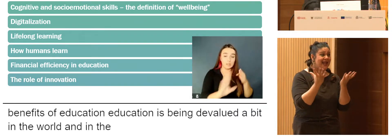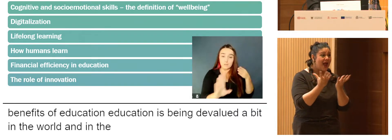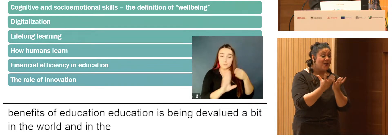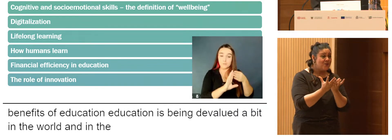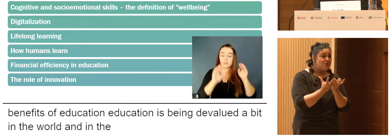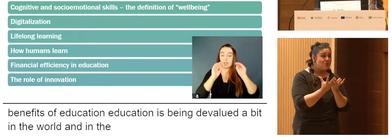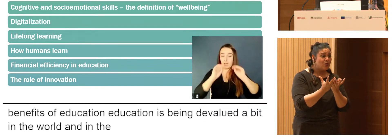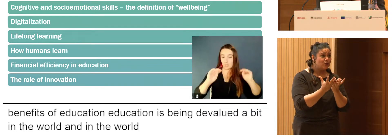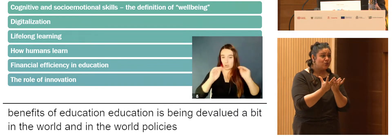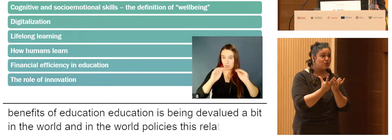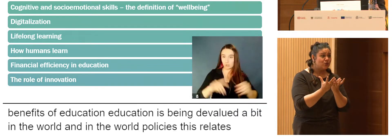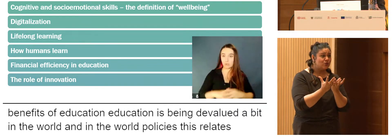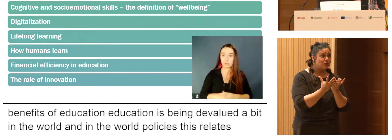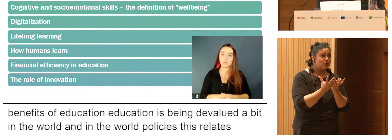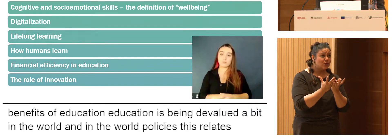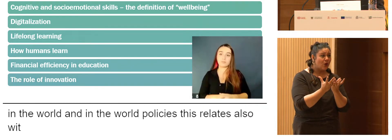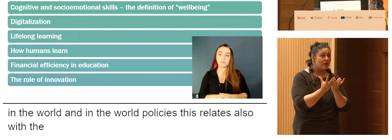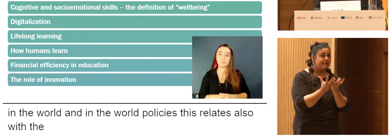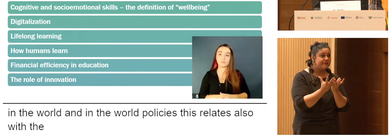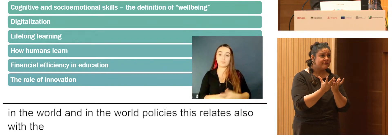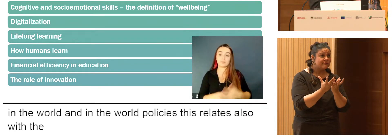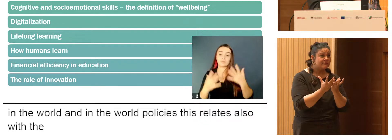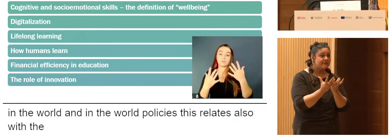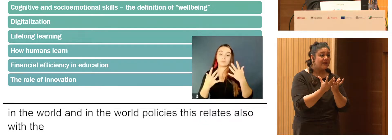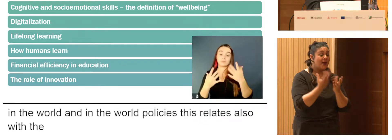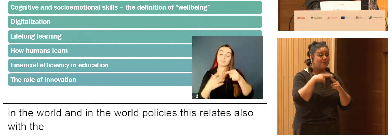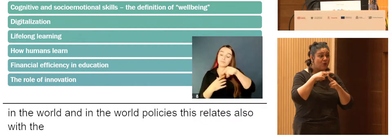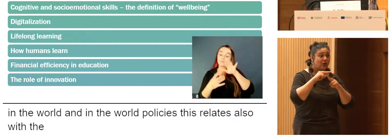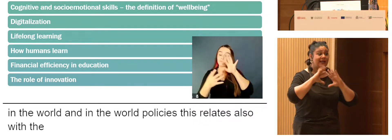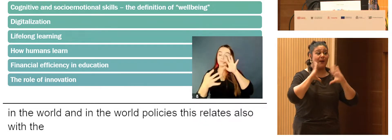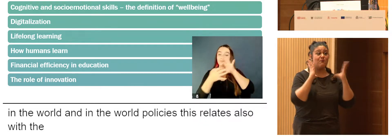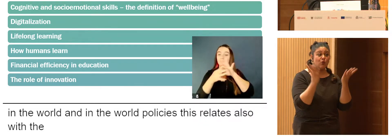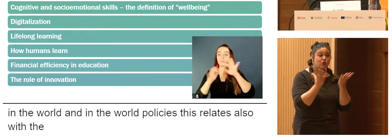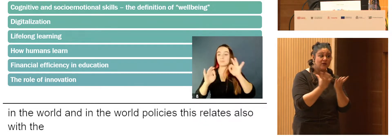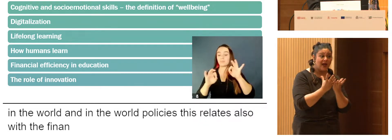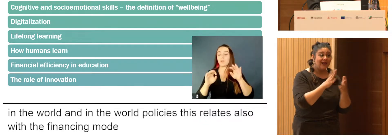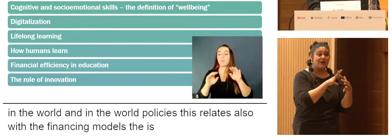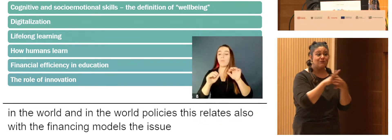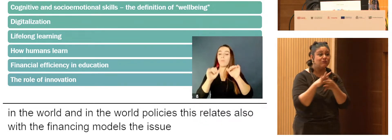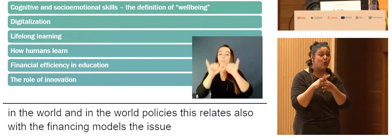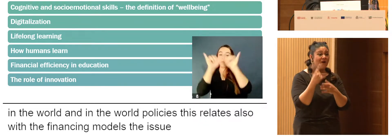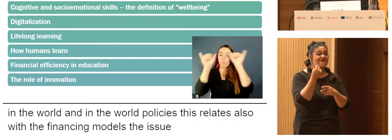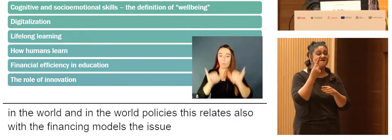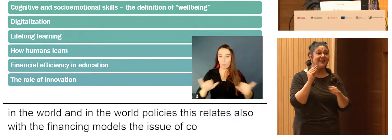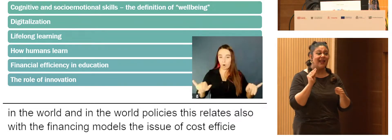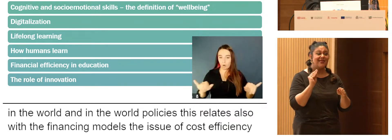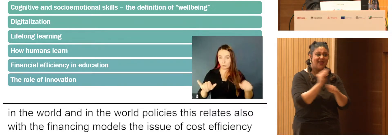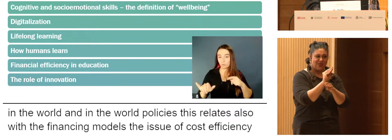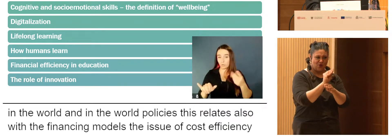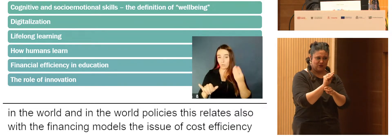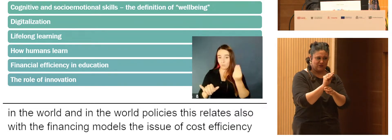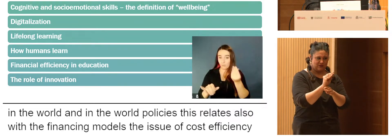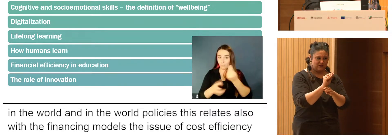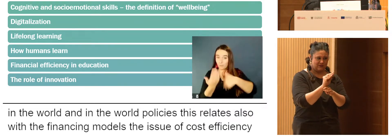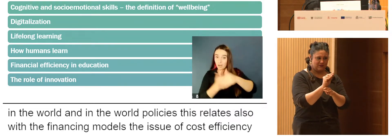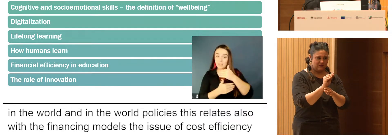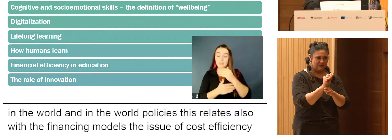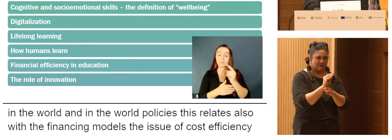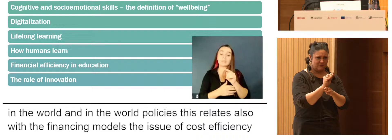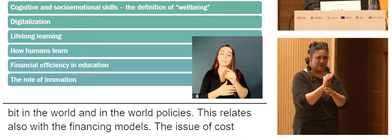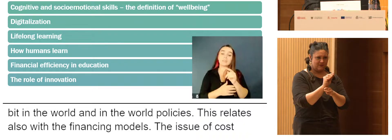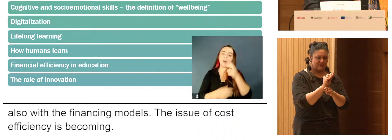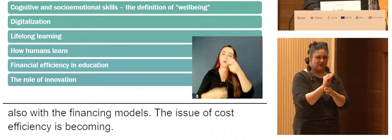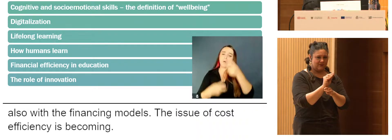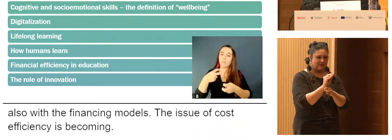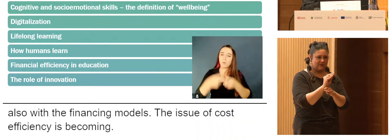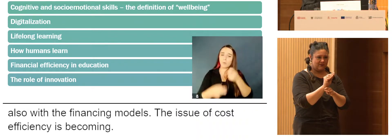This relates also with the financing models. The issue of cost efficiency is becoming a hot